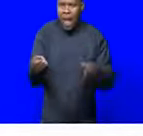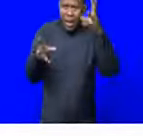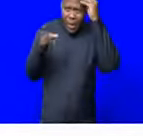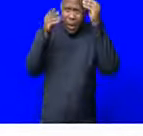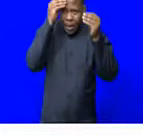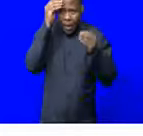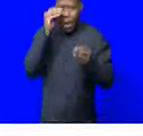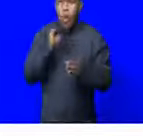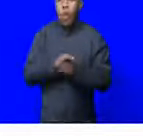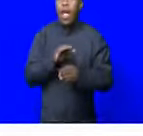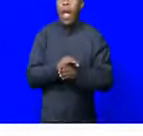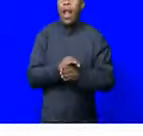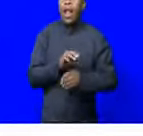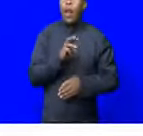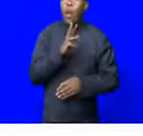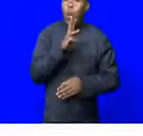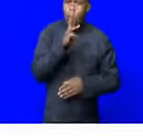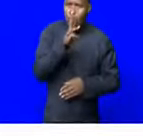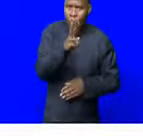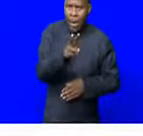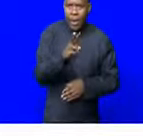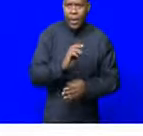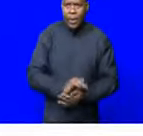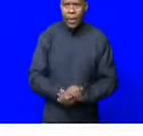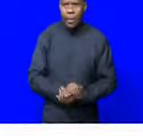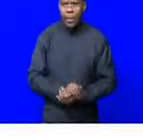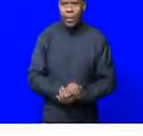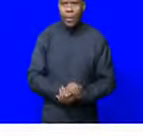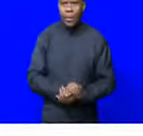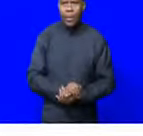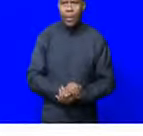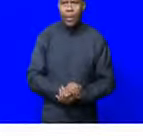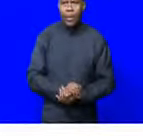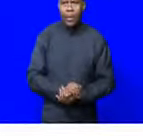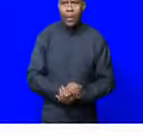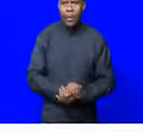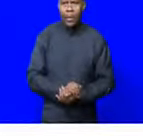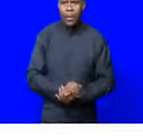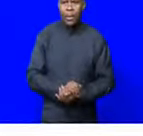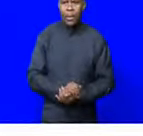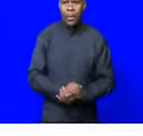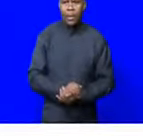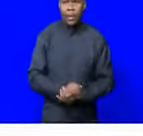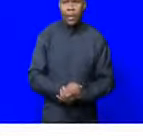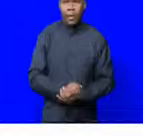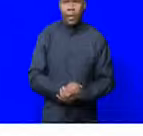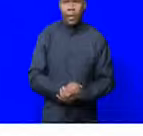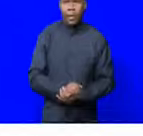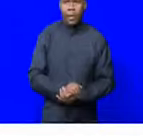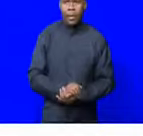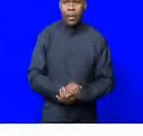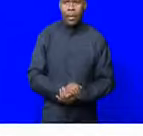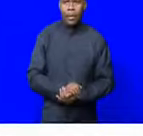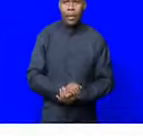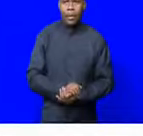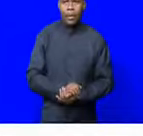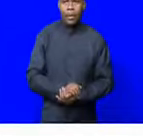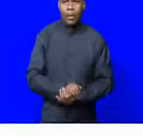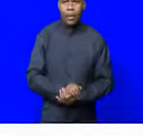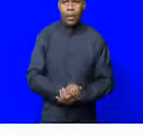le culture iyangena kakhulu lisiko liyangena kulabantwana wenform batana kakhulu ngoba beta vele